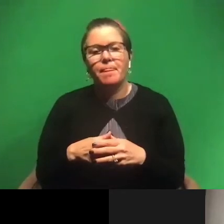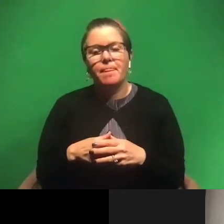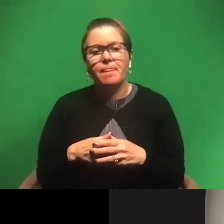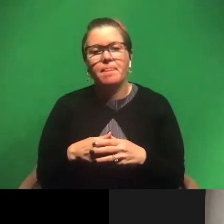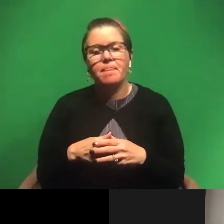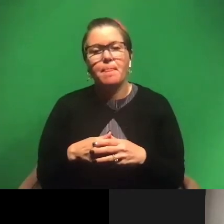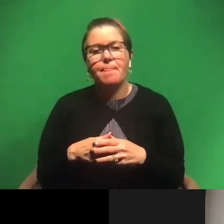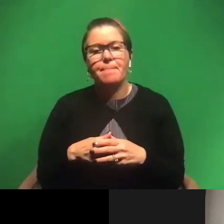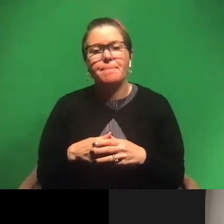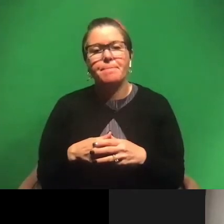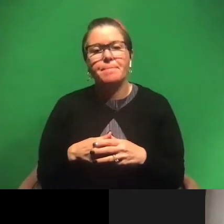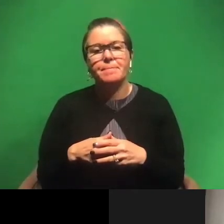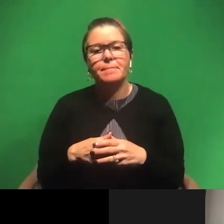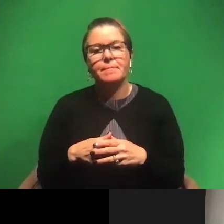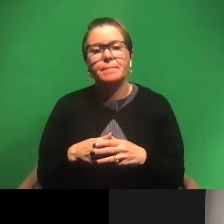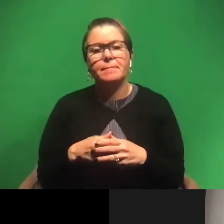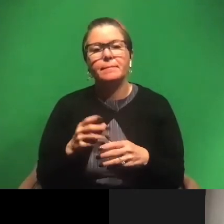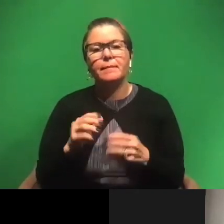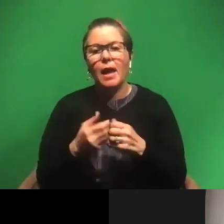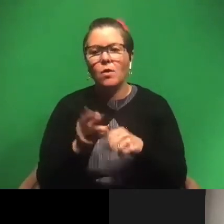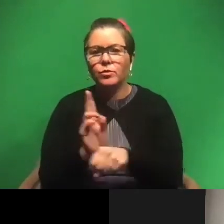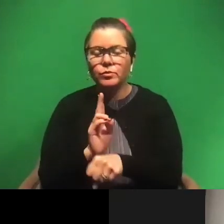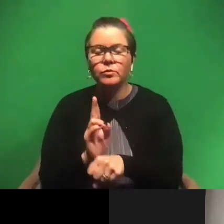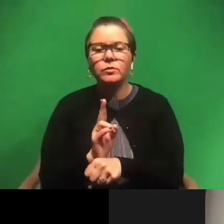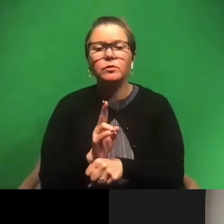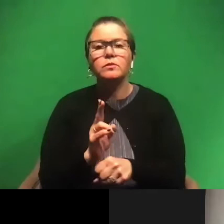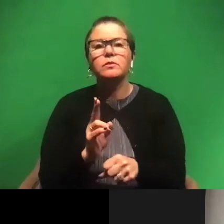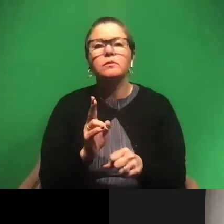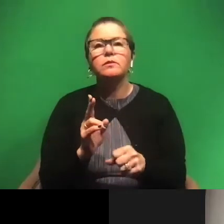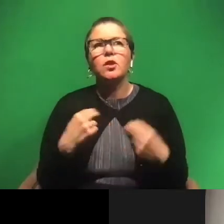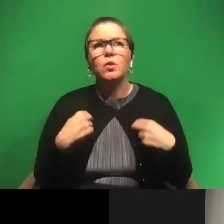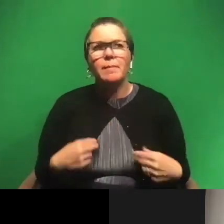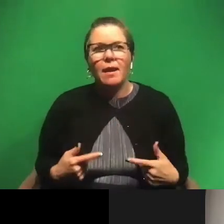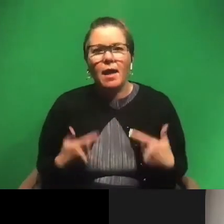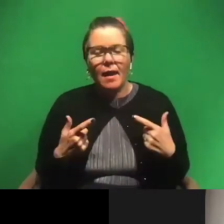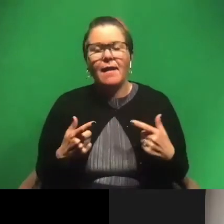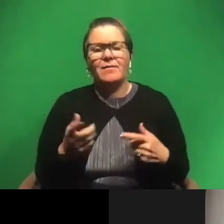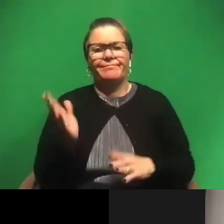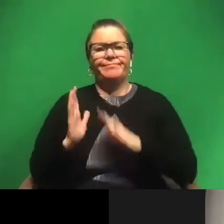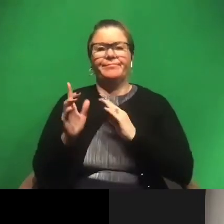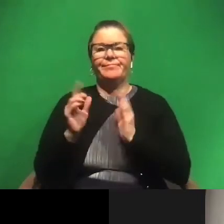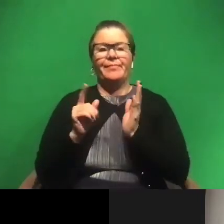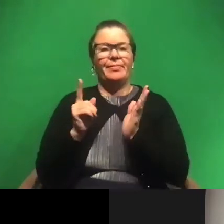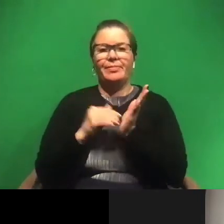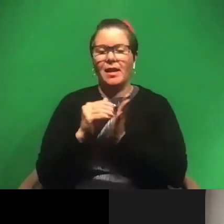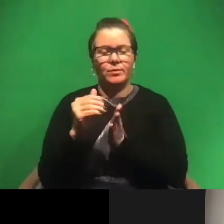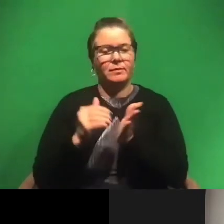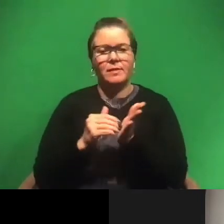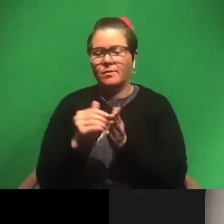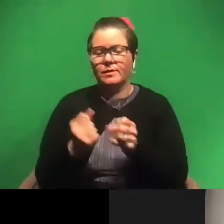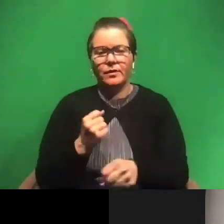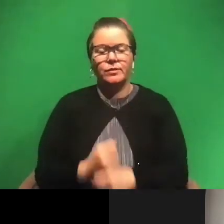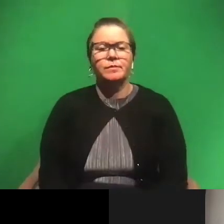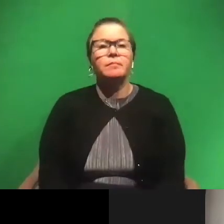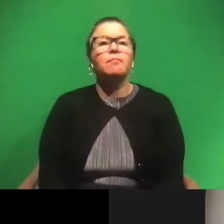And their use in like human lives dates back thousands of years. So